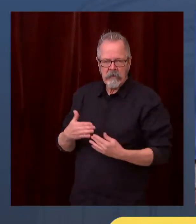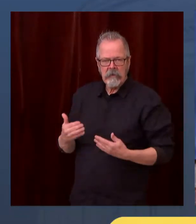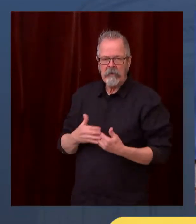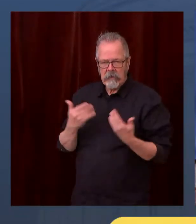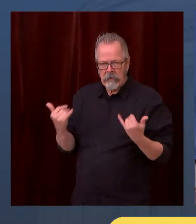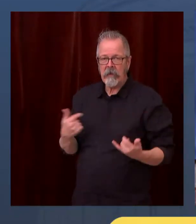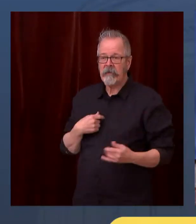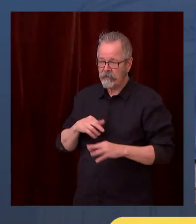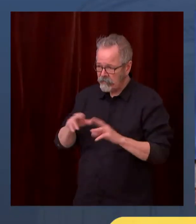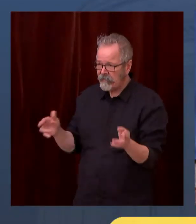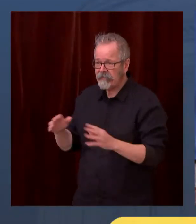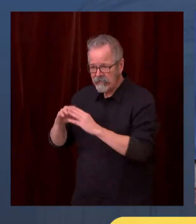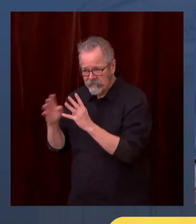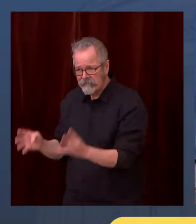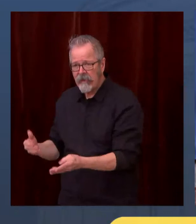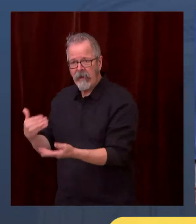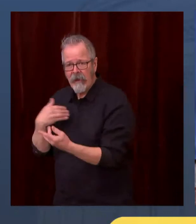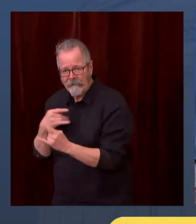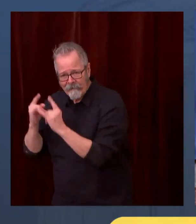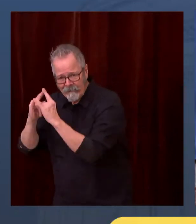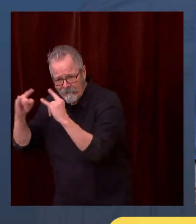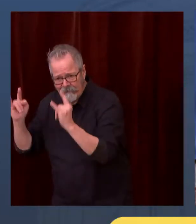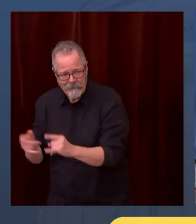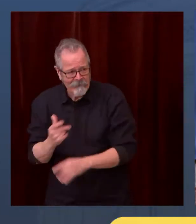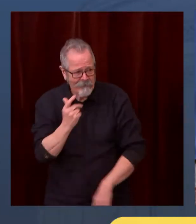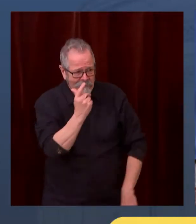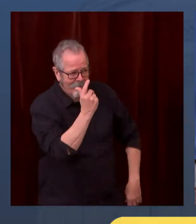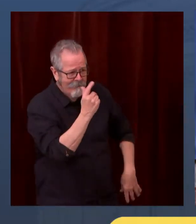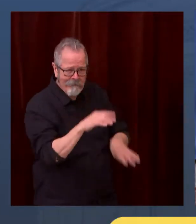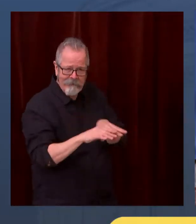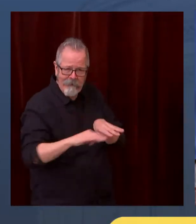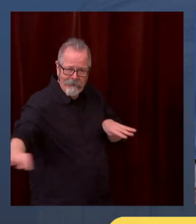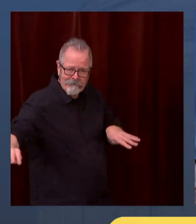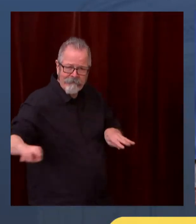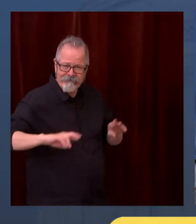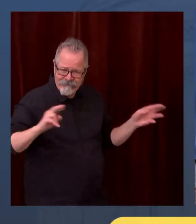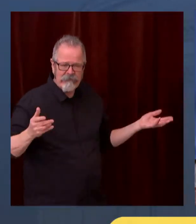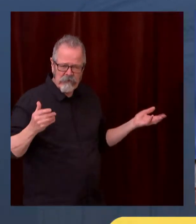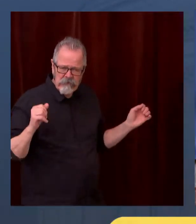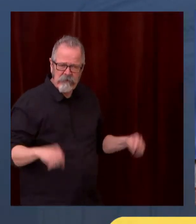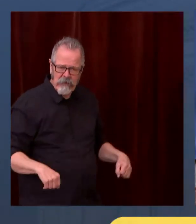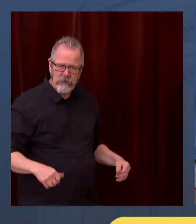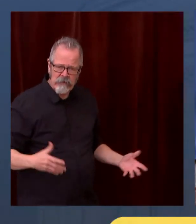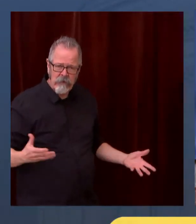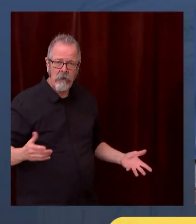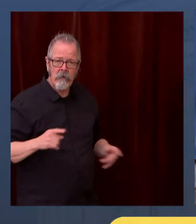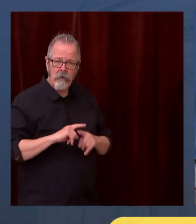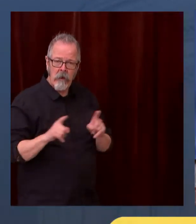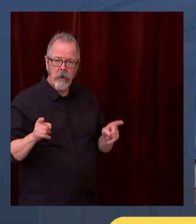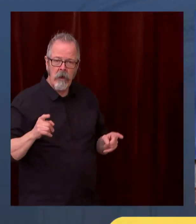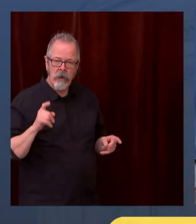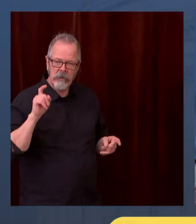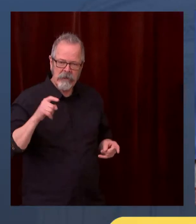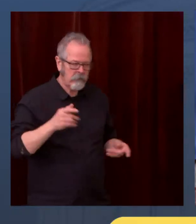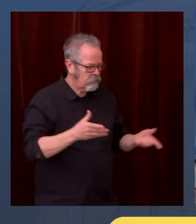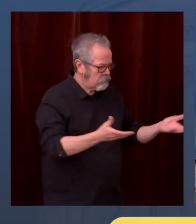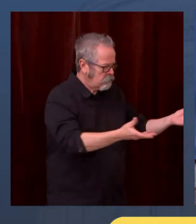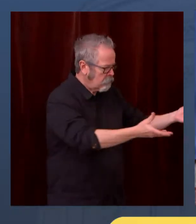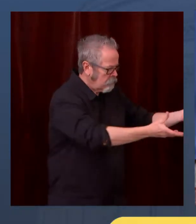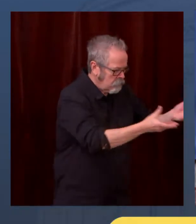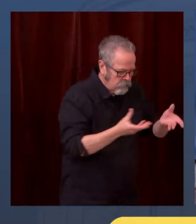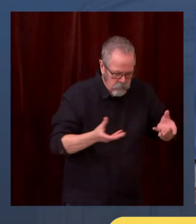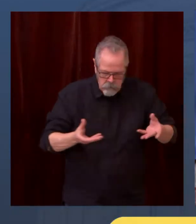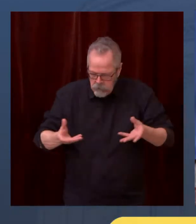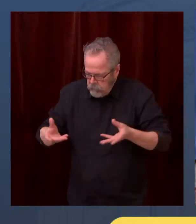we have the hospitals. We can do that today. It's just that we got to have the vaccines. So that's the good news. When we